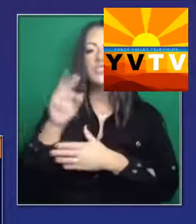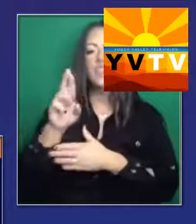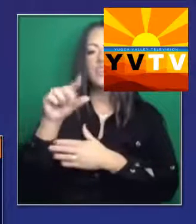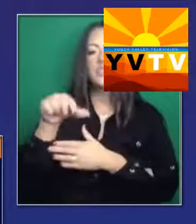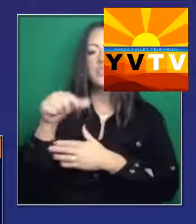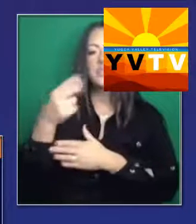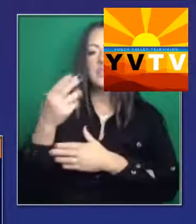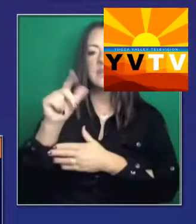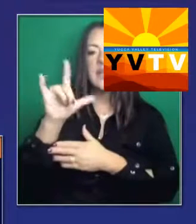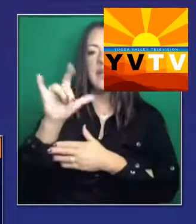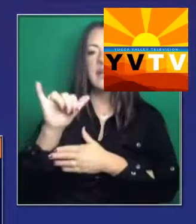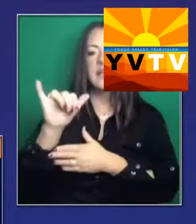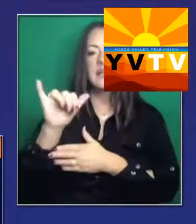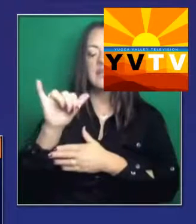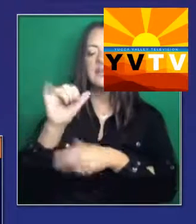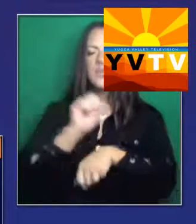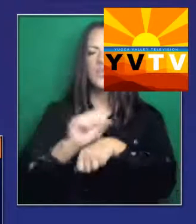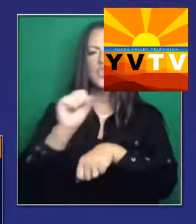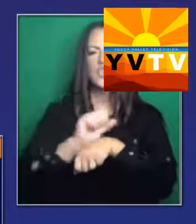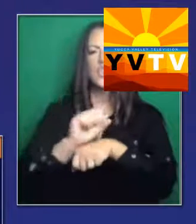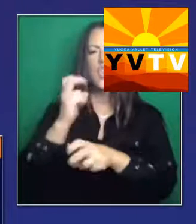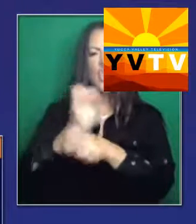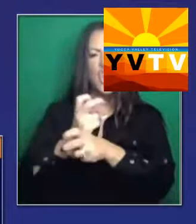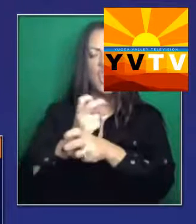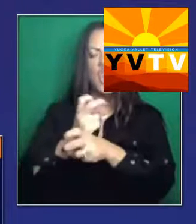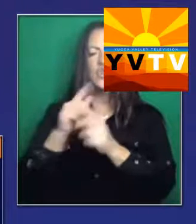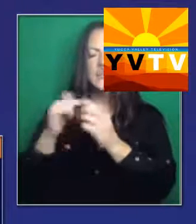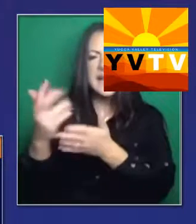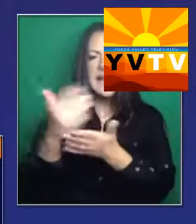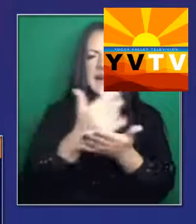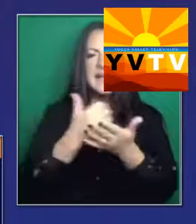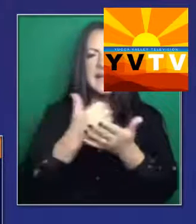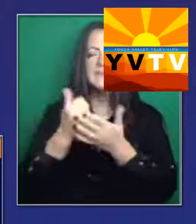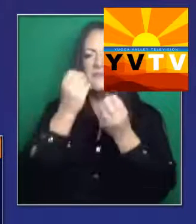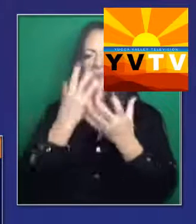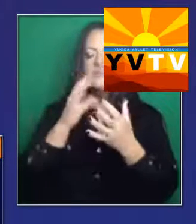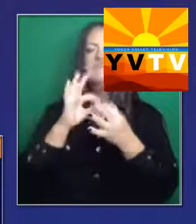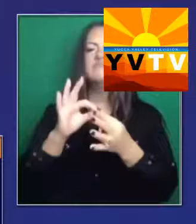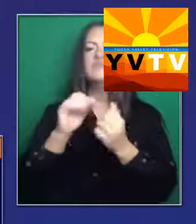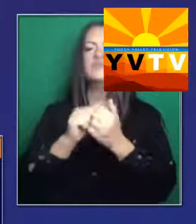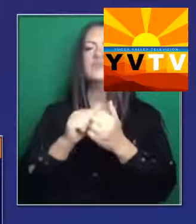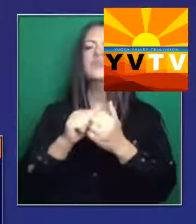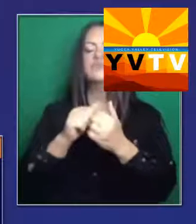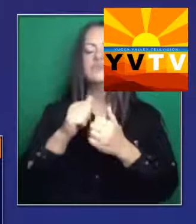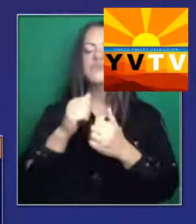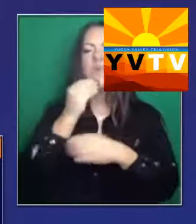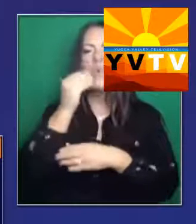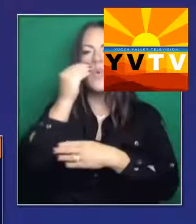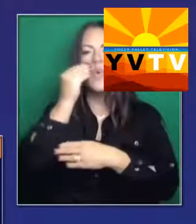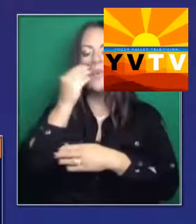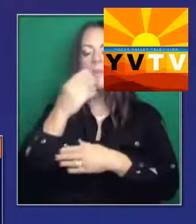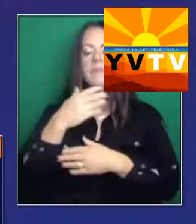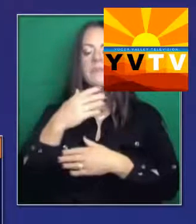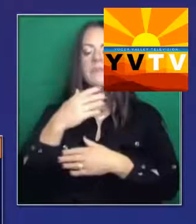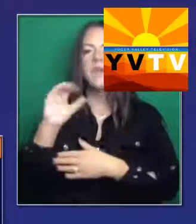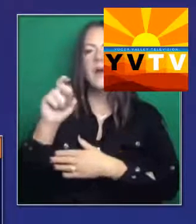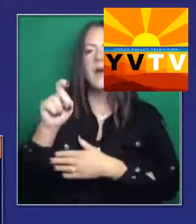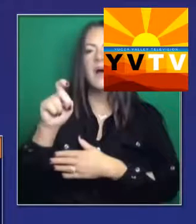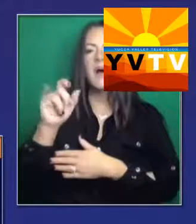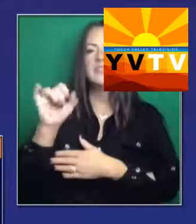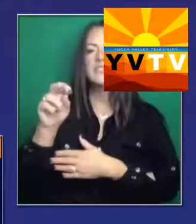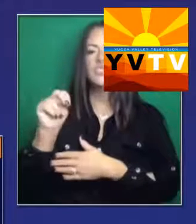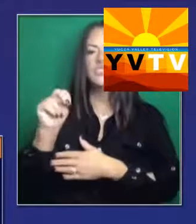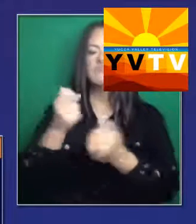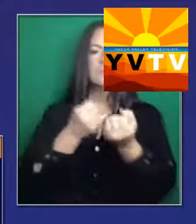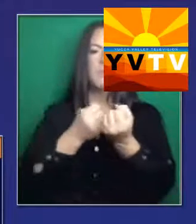on this over the last number of days, is home oxygen support to, again, decompress, reduce the stress on the system, get